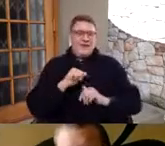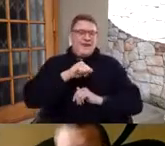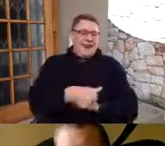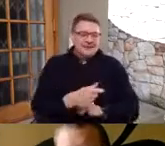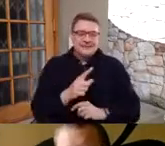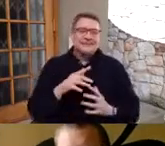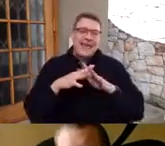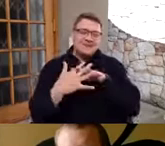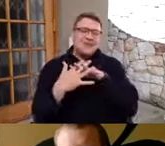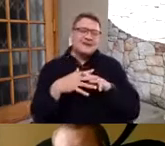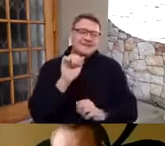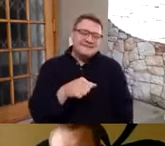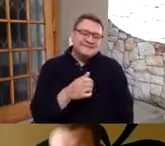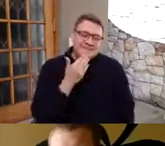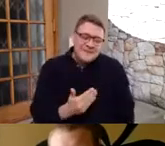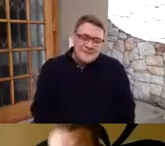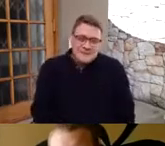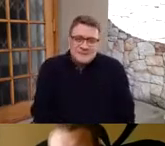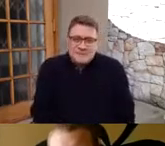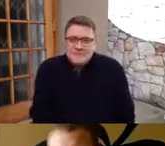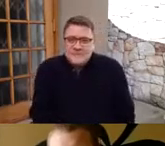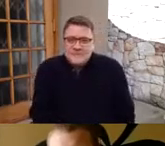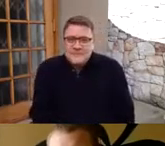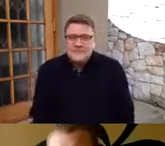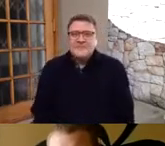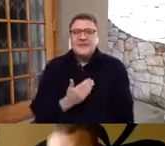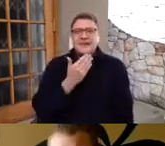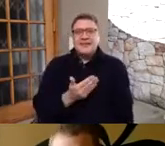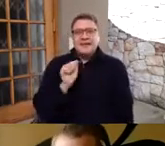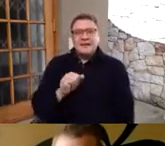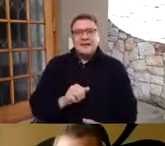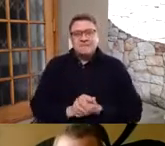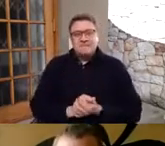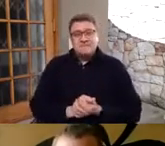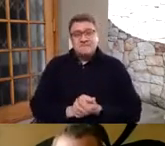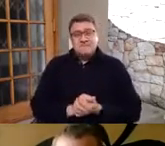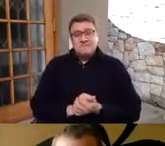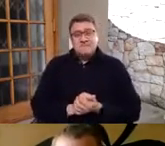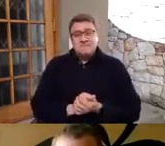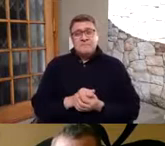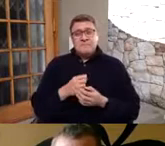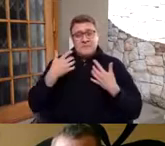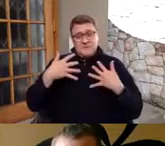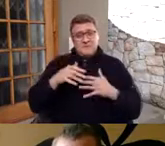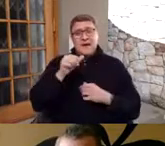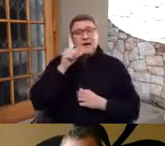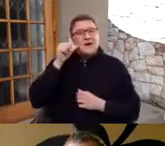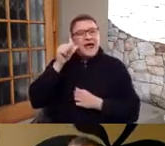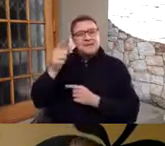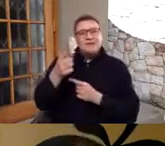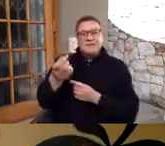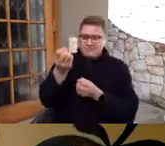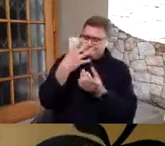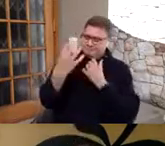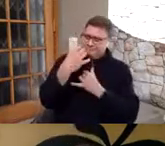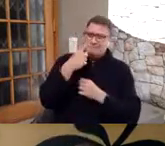thing. Yes, thank you. Awesome. Thanks, Anune. And it's really great to have your input, especially in the field of autism. I think